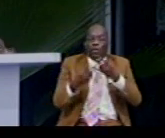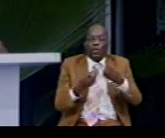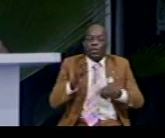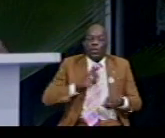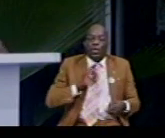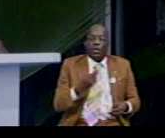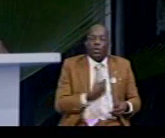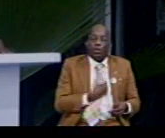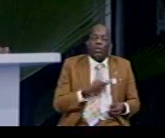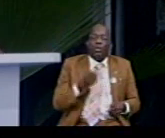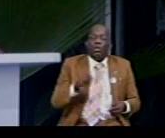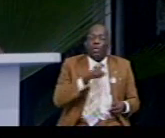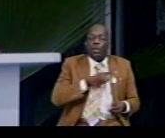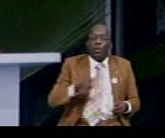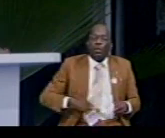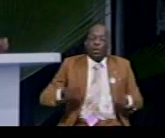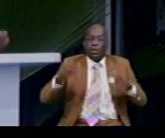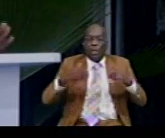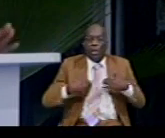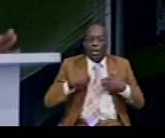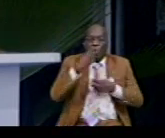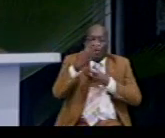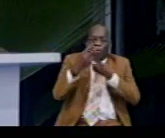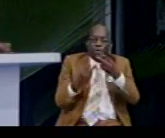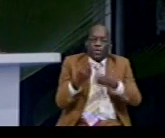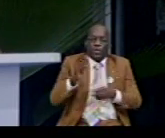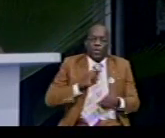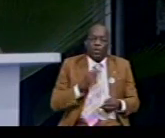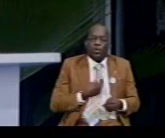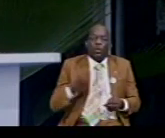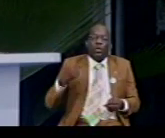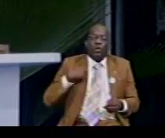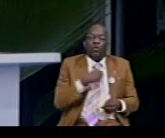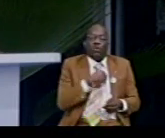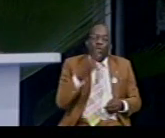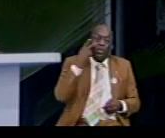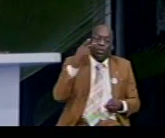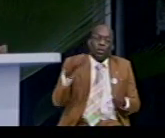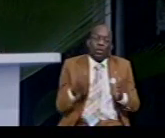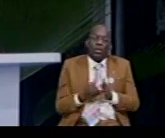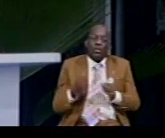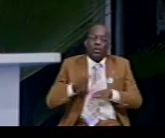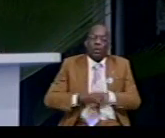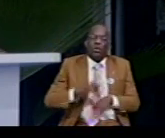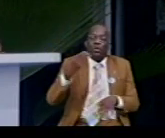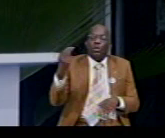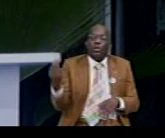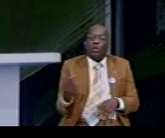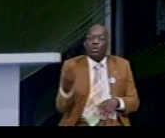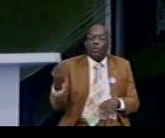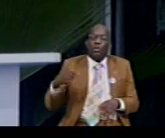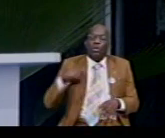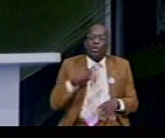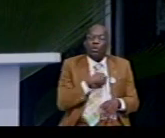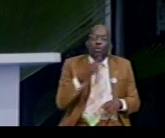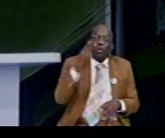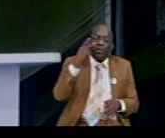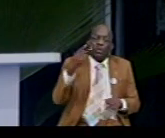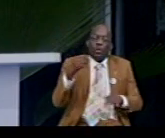us. We saw it on Thursday. We saw it on Friday. And we saw